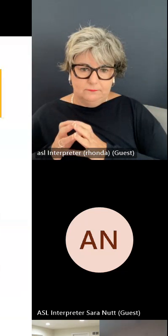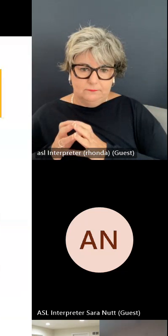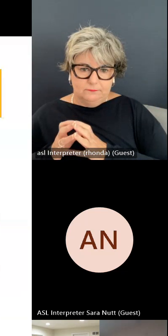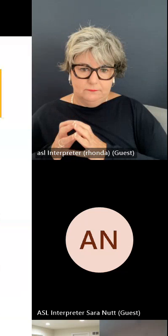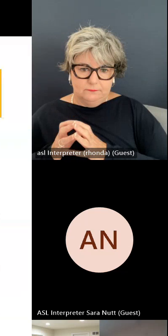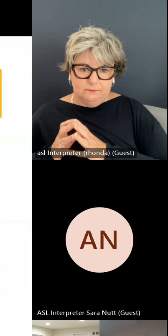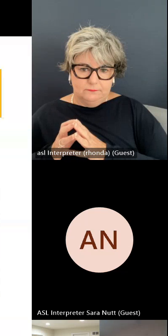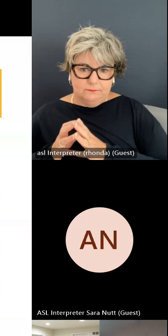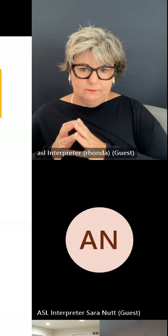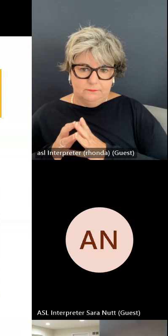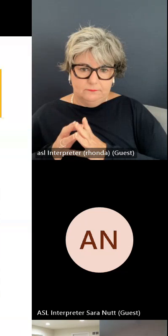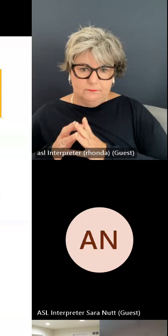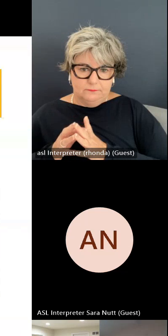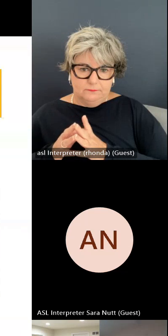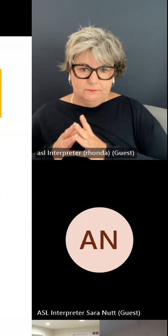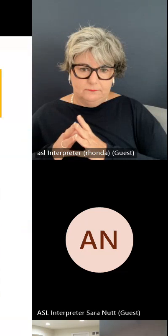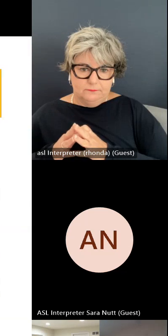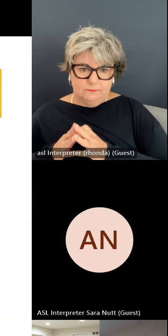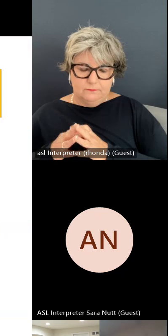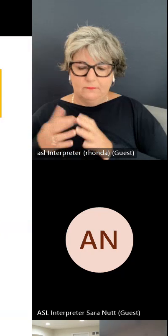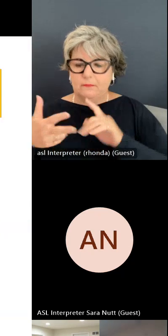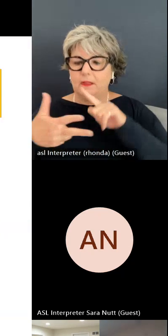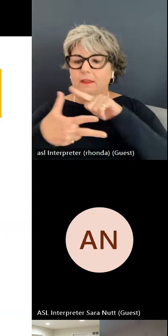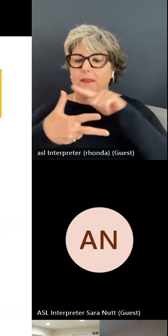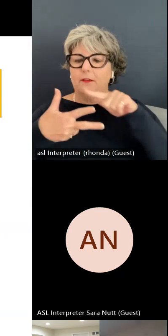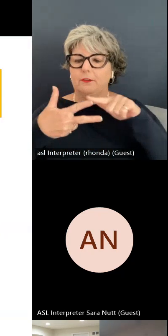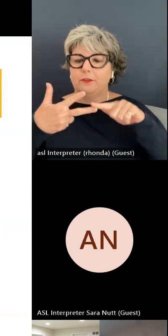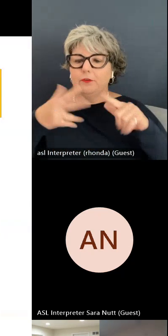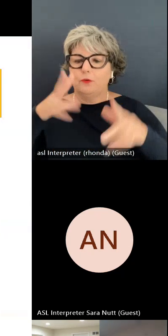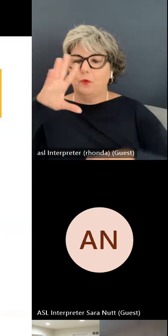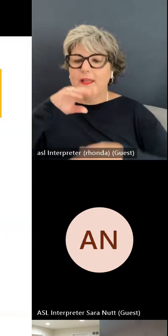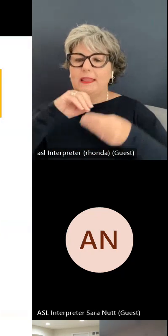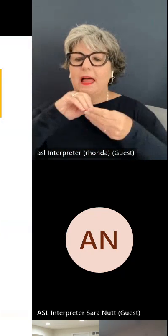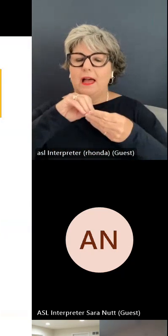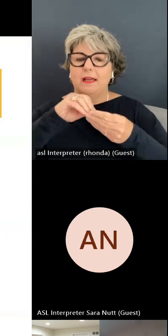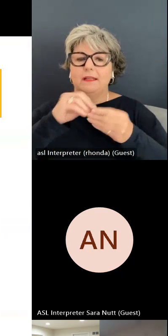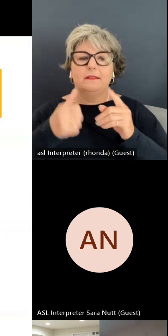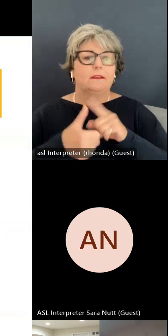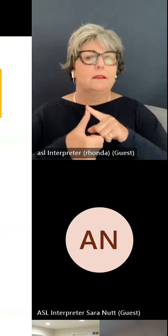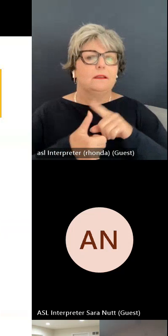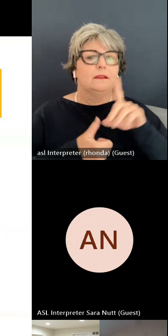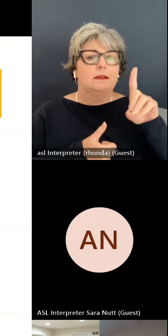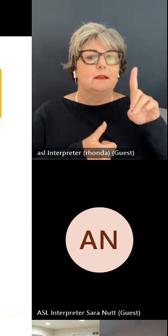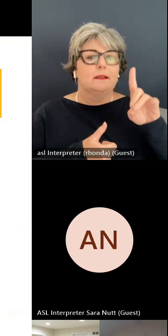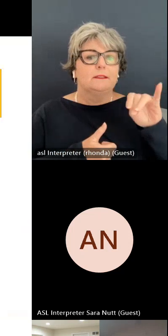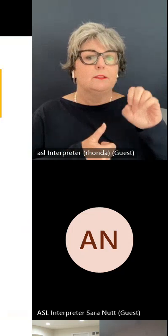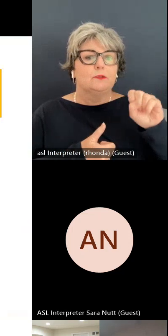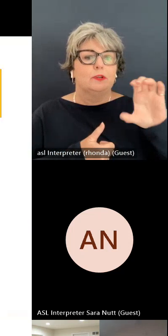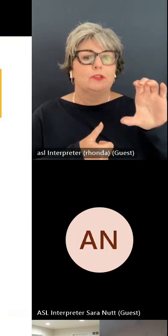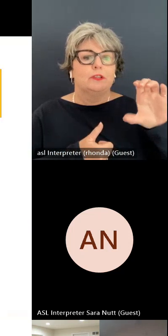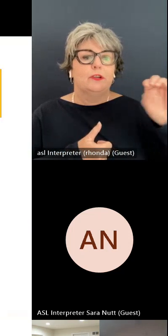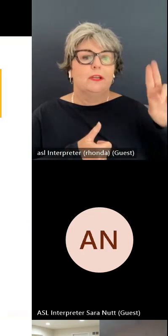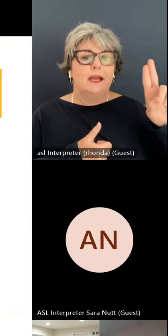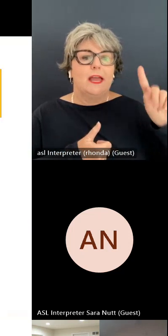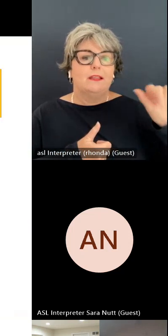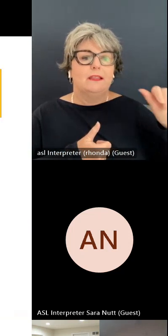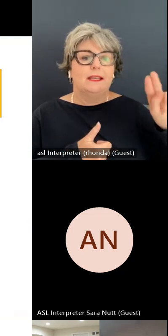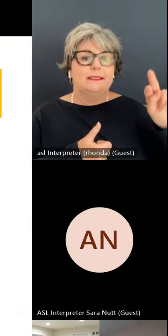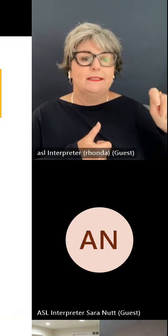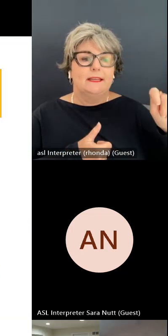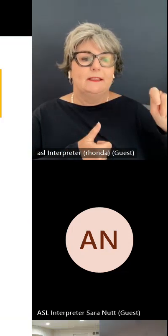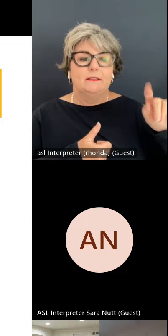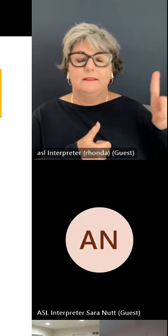So to get, you add the three lines, what lines sum to discretionary outlays? So we're looking at the discretionary outlays net for December.